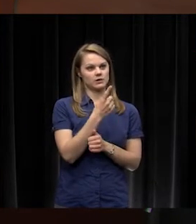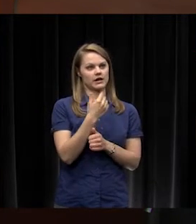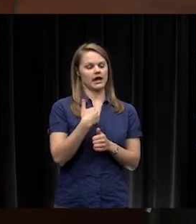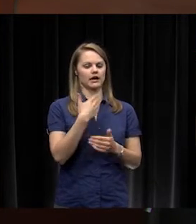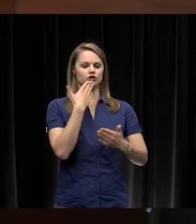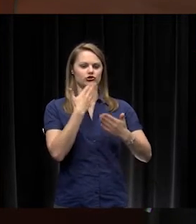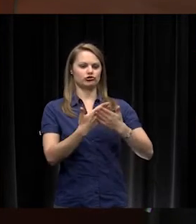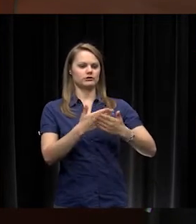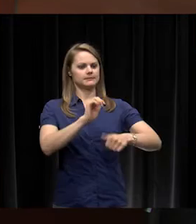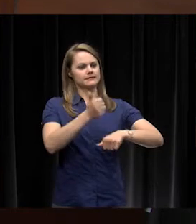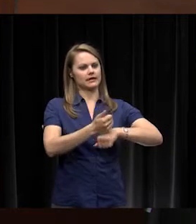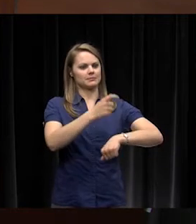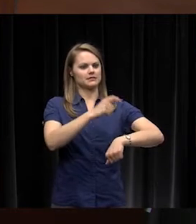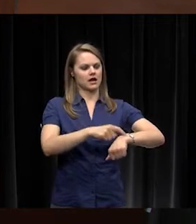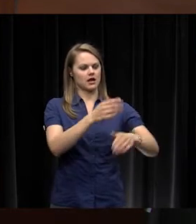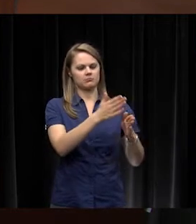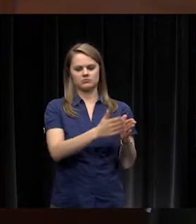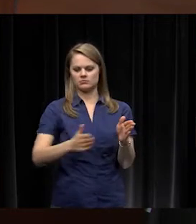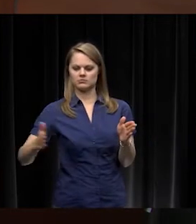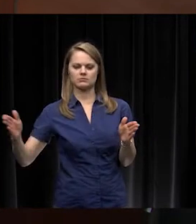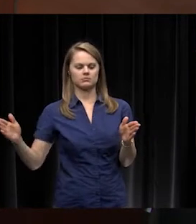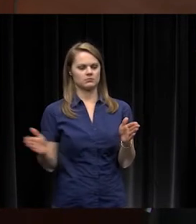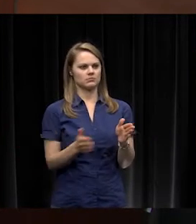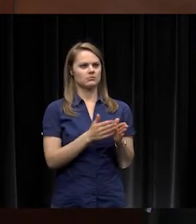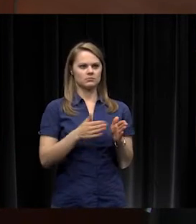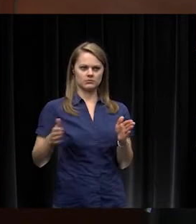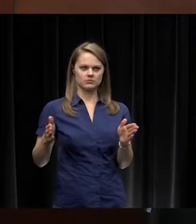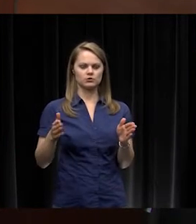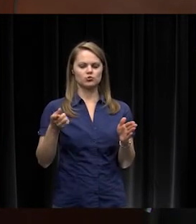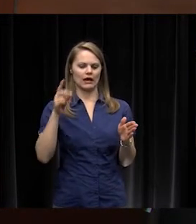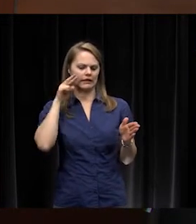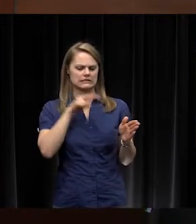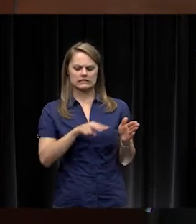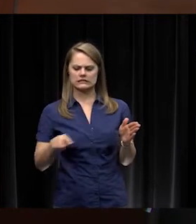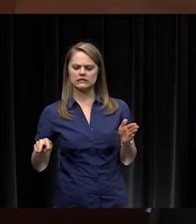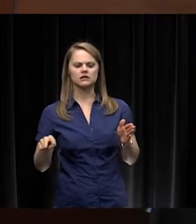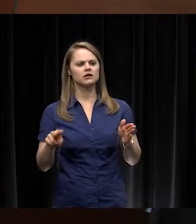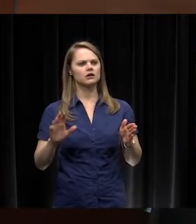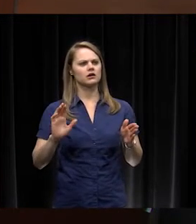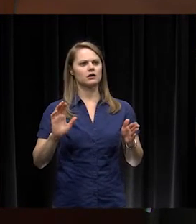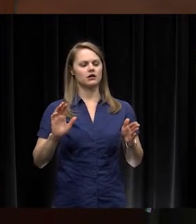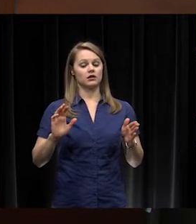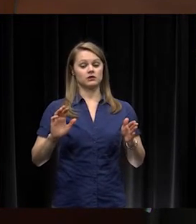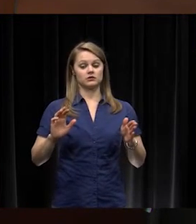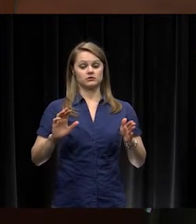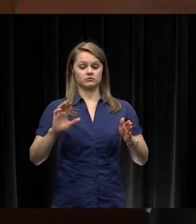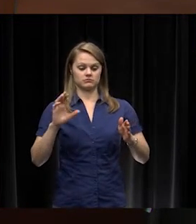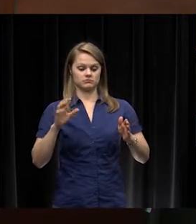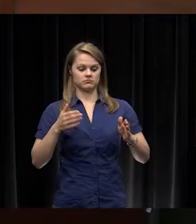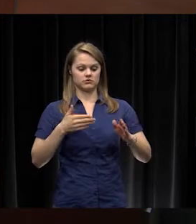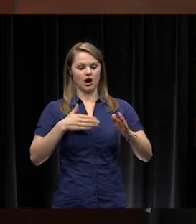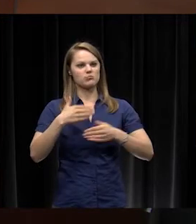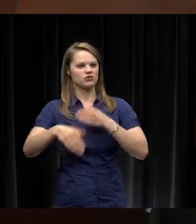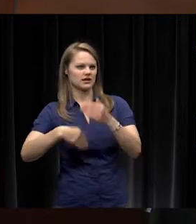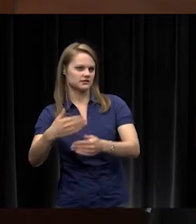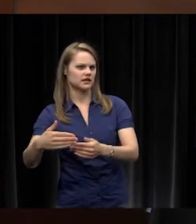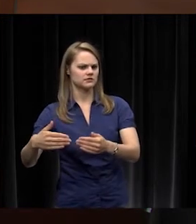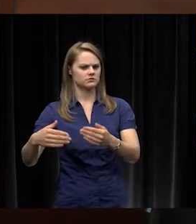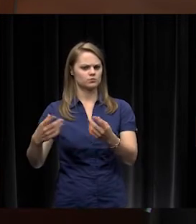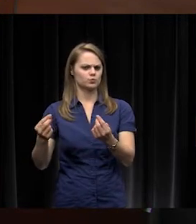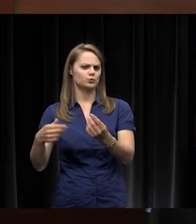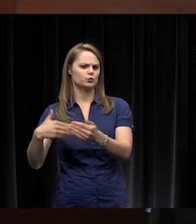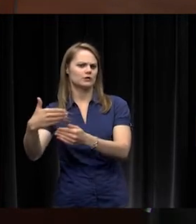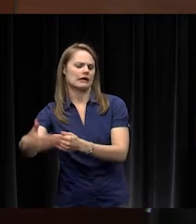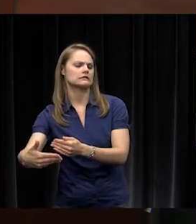timelines established, and you'll be able to see exactly what that process looks like after that as we start going through the selection process for the